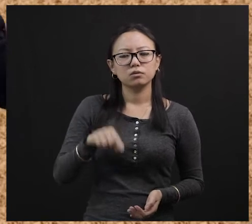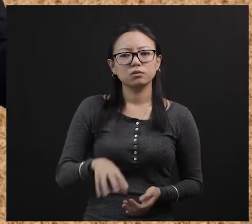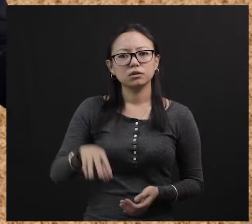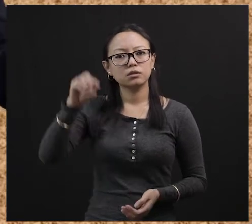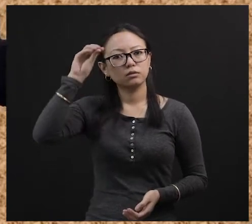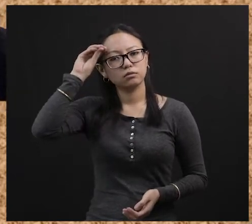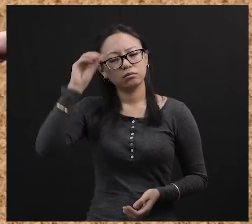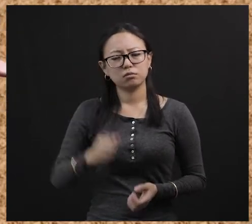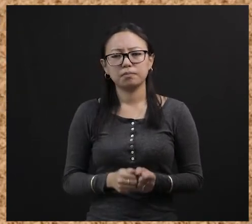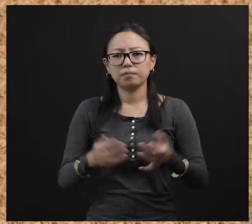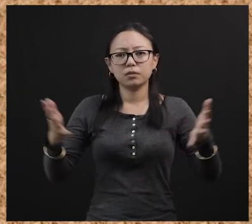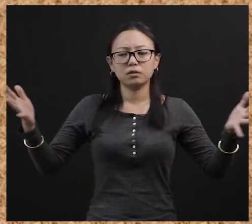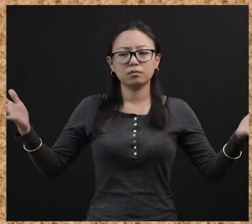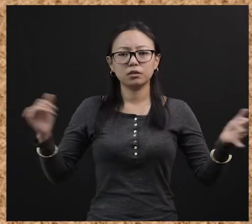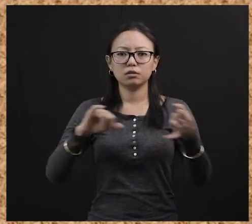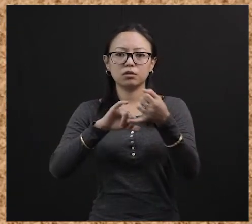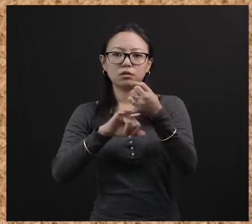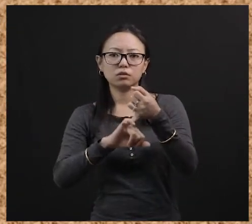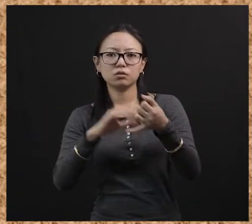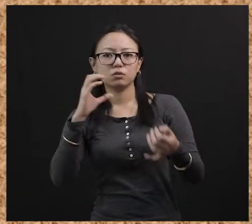soil. Okay? Soil,